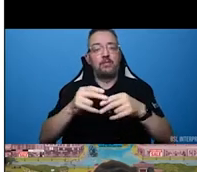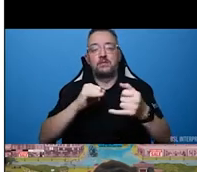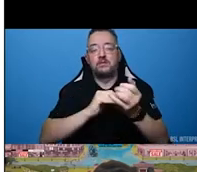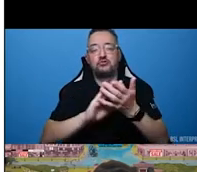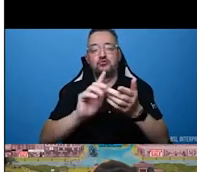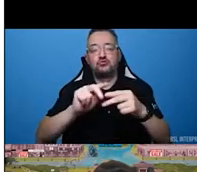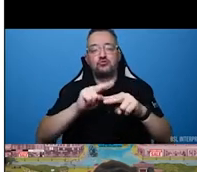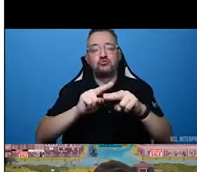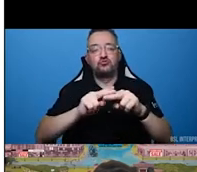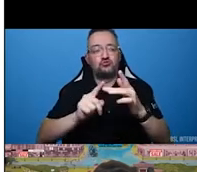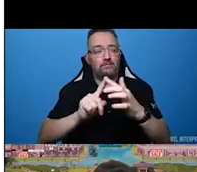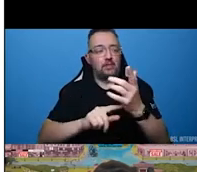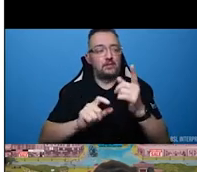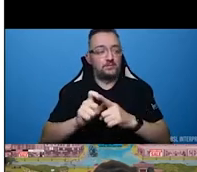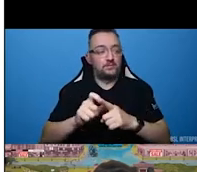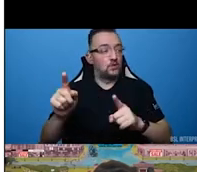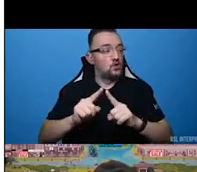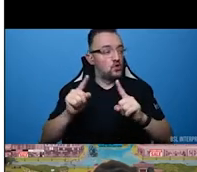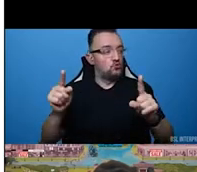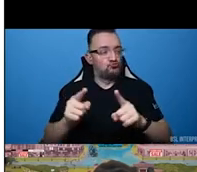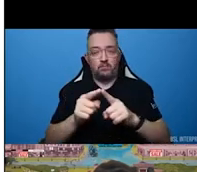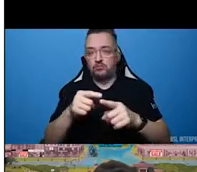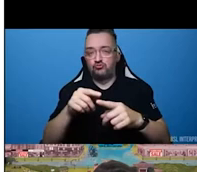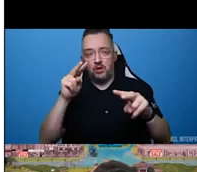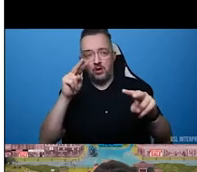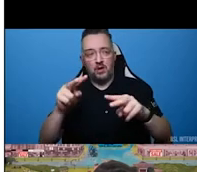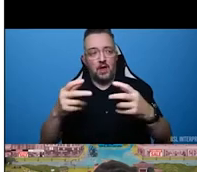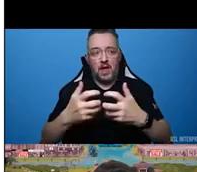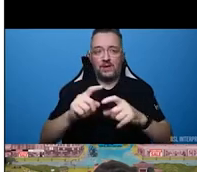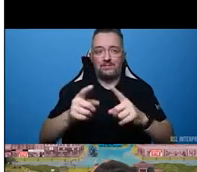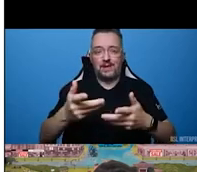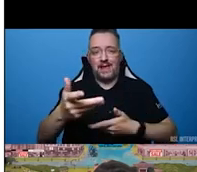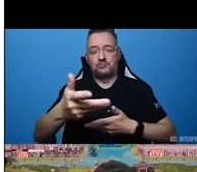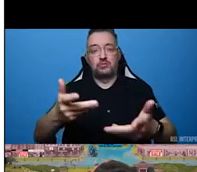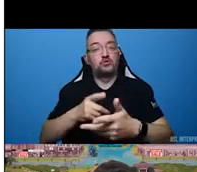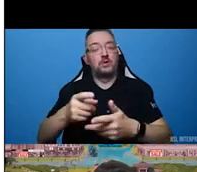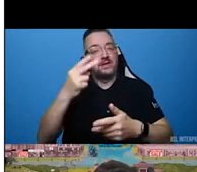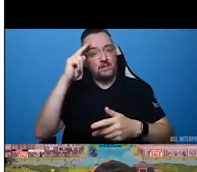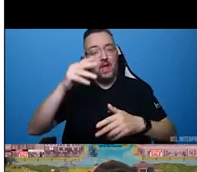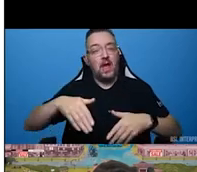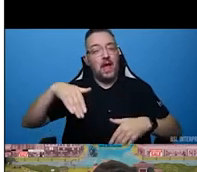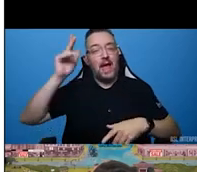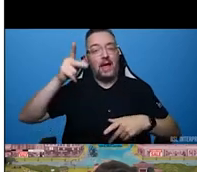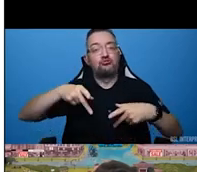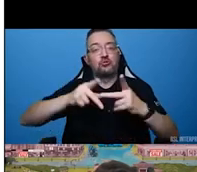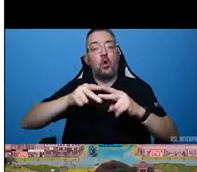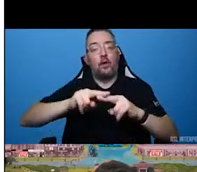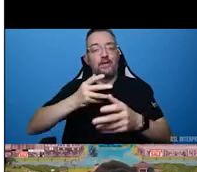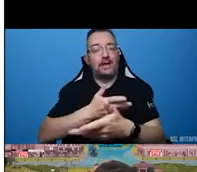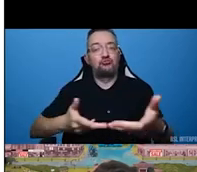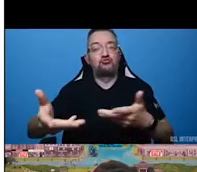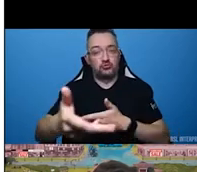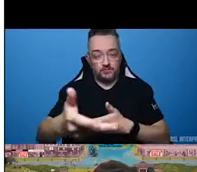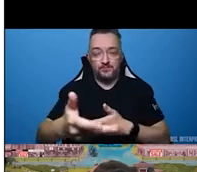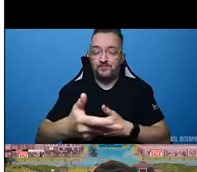And here the room is really trying to look at different forms of exchange. So it's called the high street of exchanges. And it's just looking at